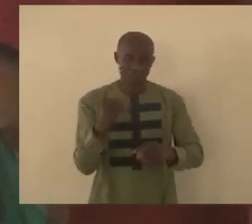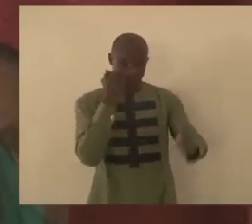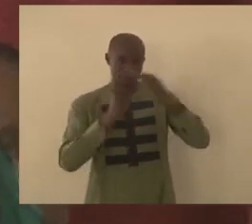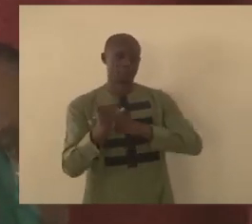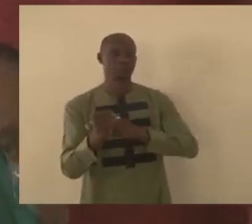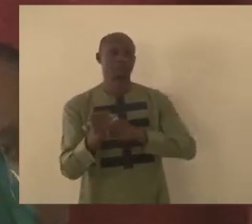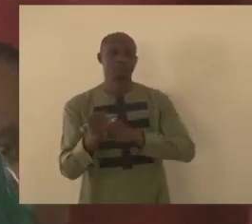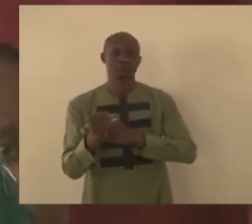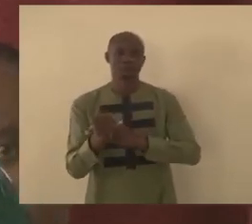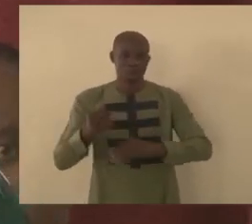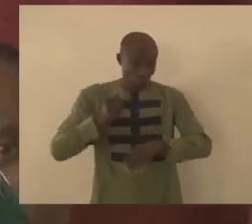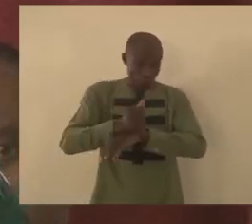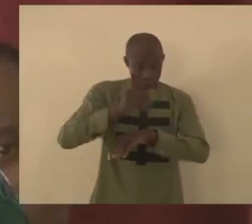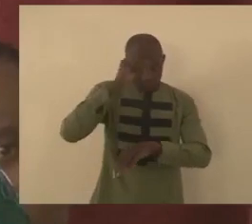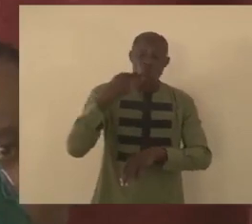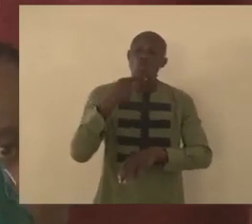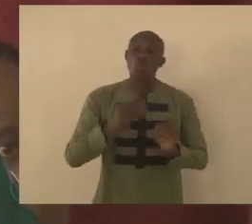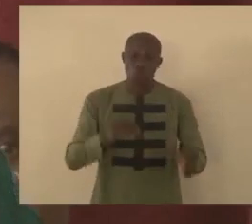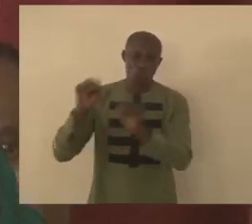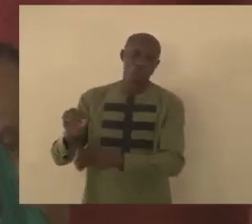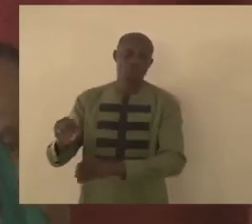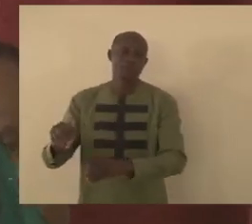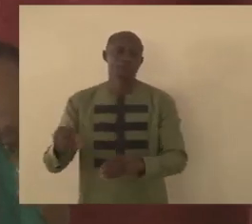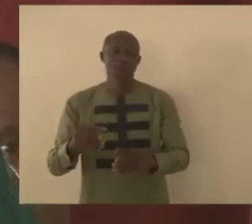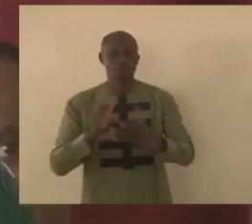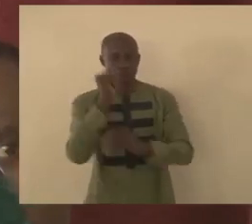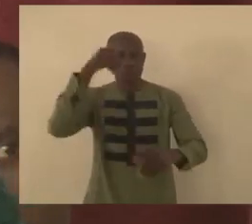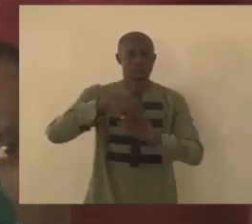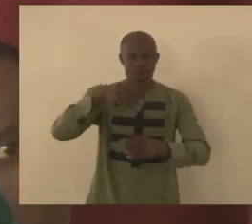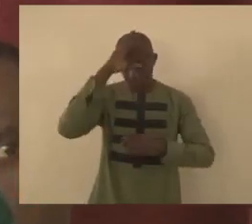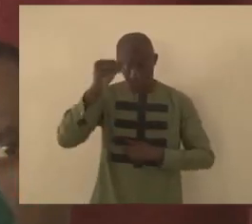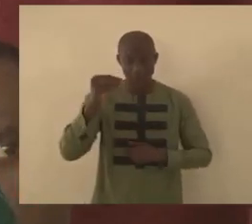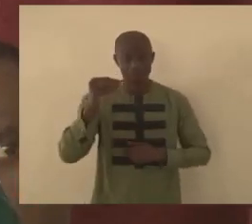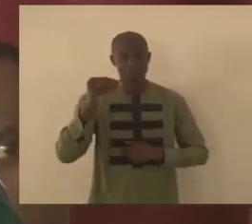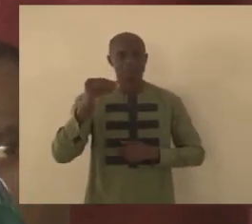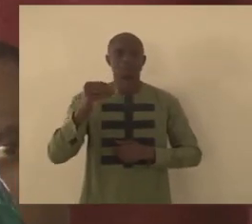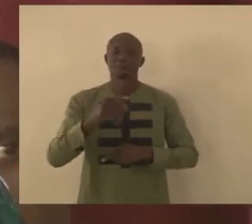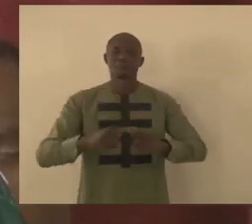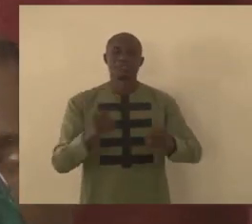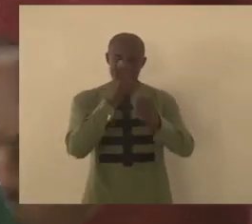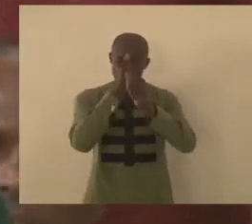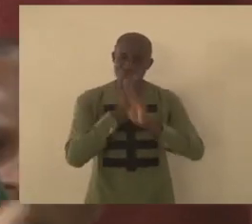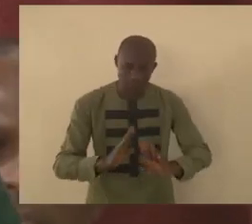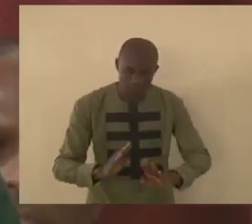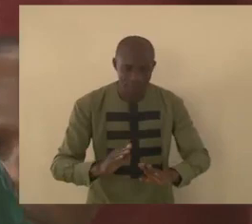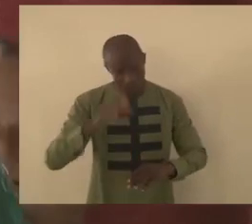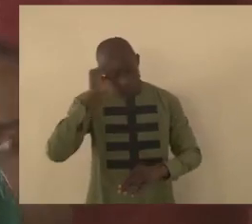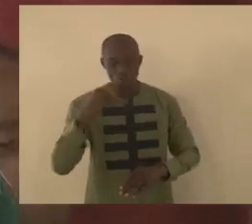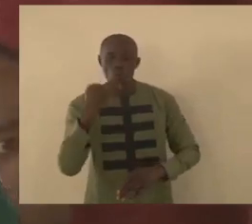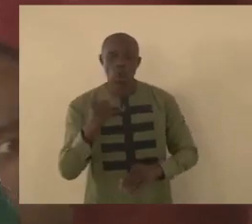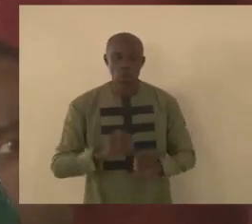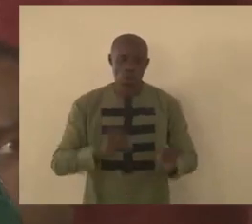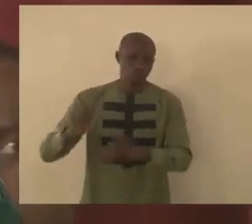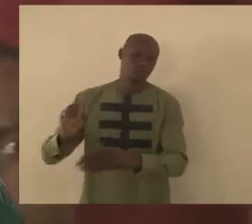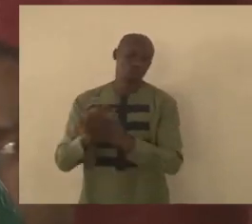like Jeremiah says, curses the man who places trust in man, or blesses the one who places trust in God. So I put my absolute